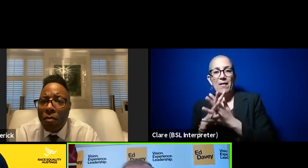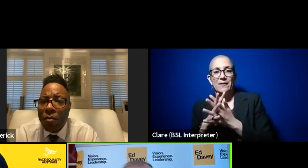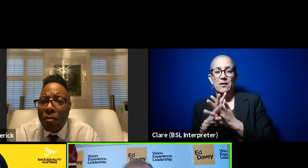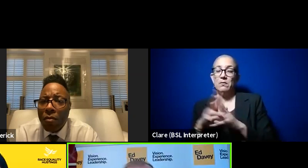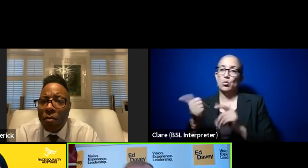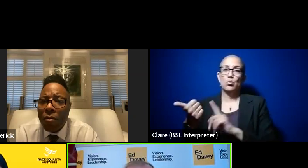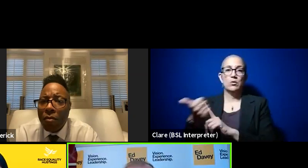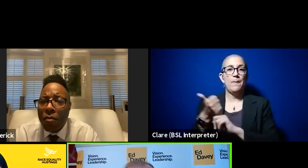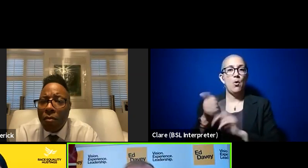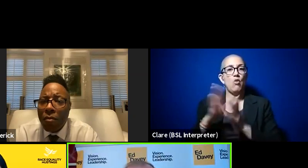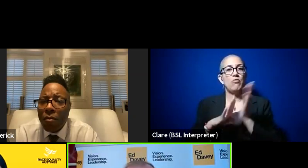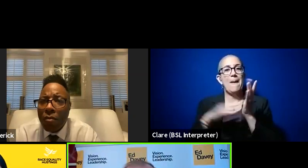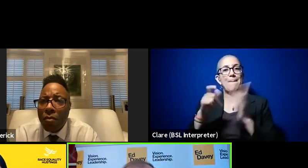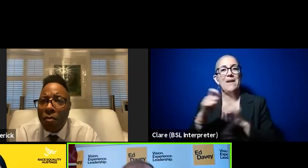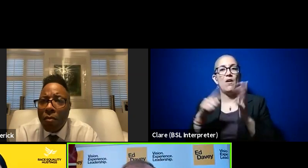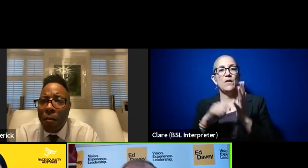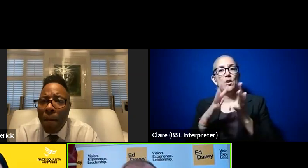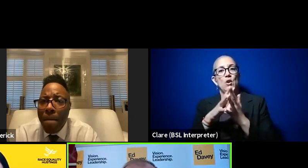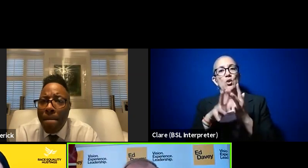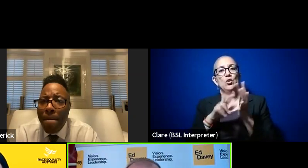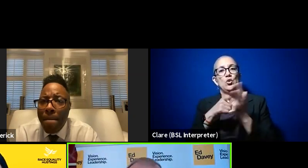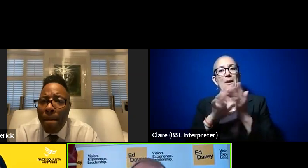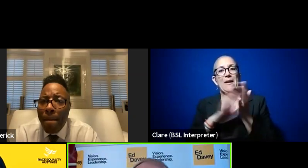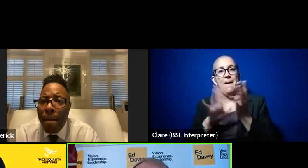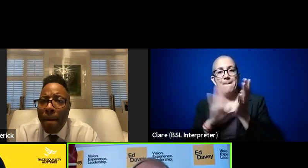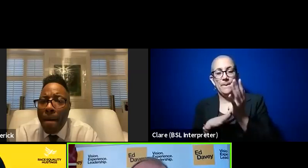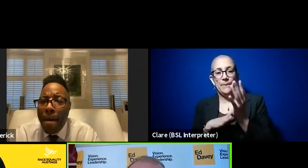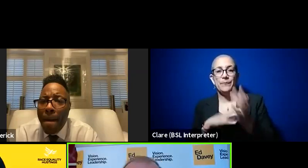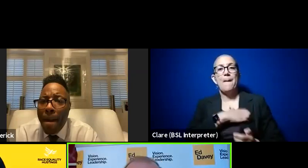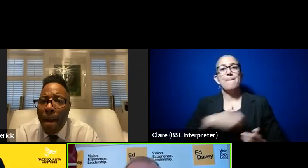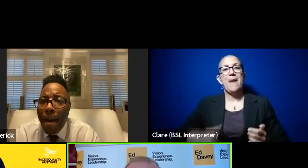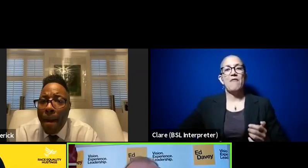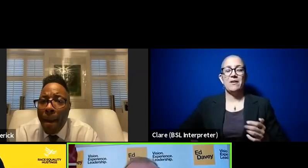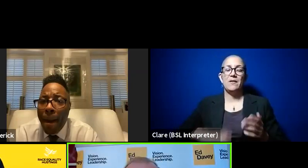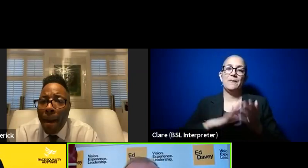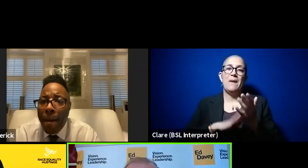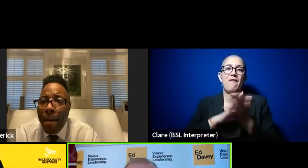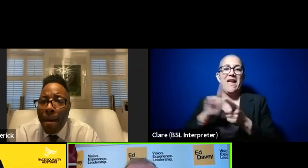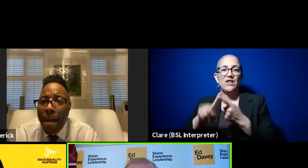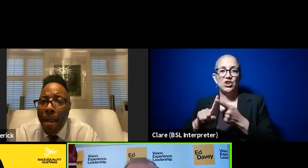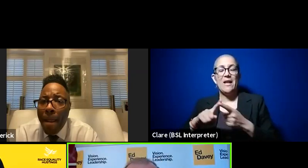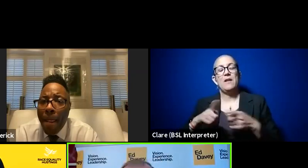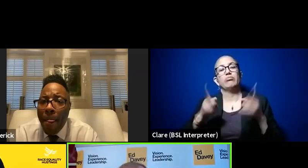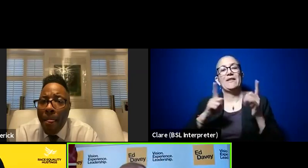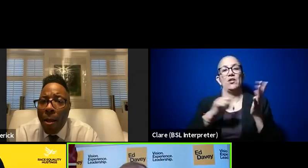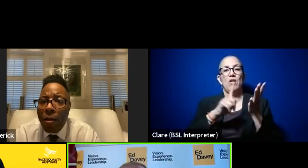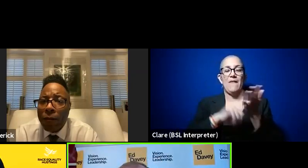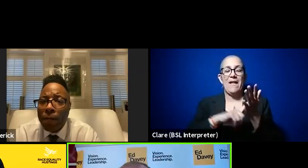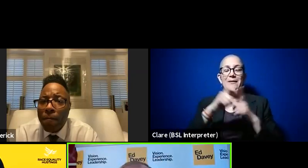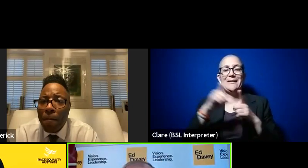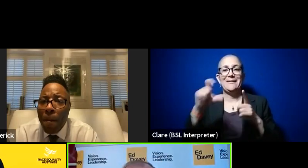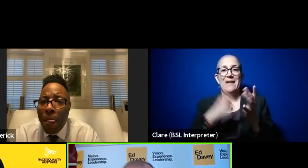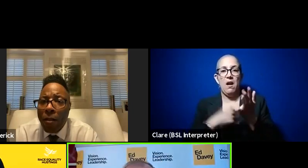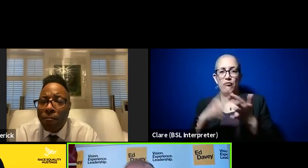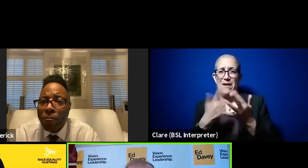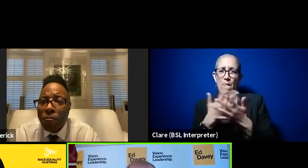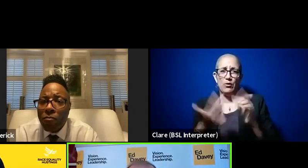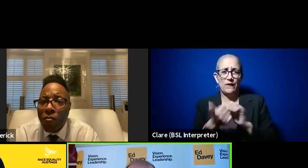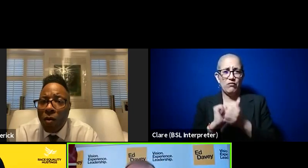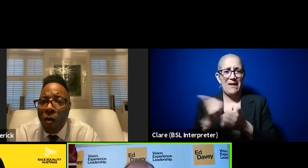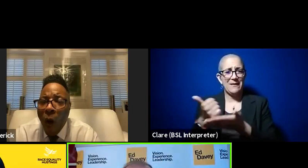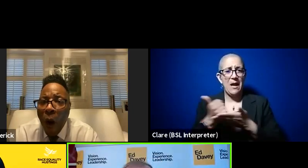Twickenham, Baroness Meryl Etche, who's, you'll all know, she's the president of LDCRE. I've got a lot of friends who are helping me in my